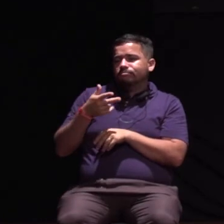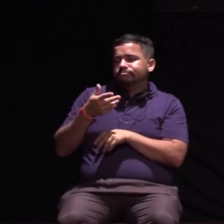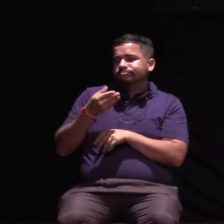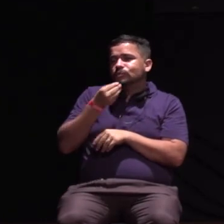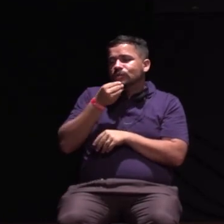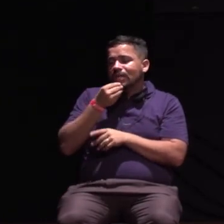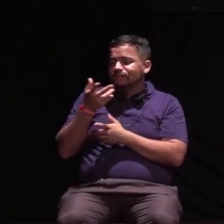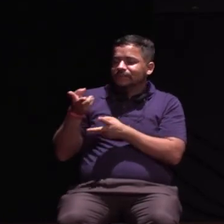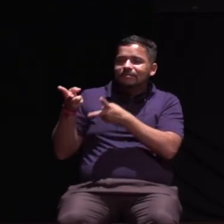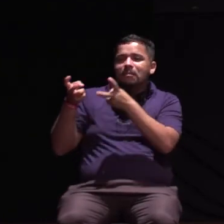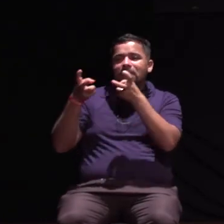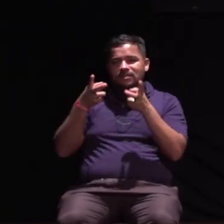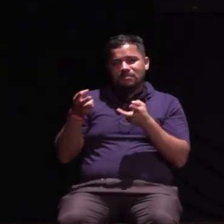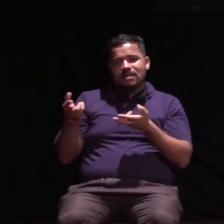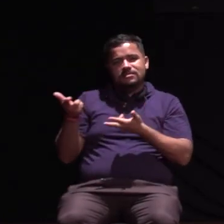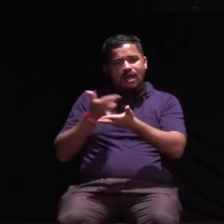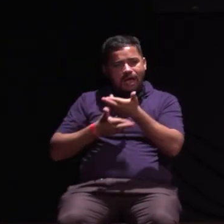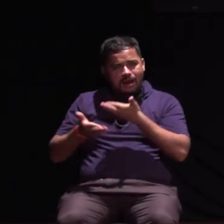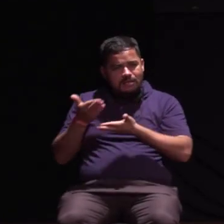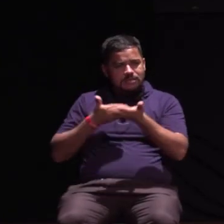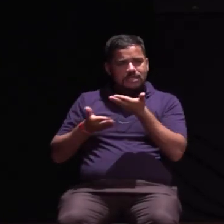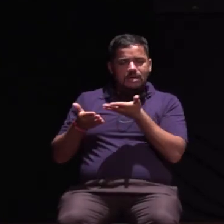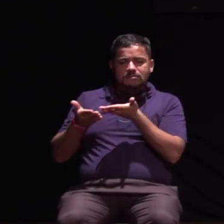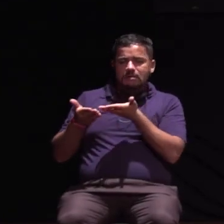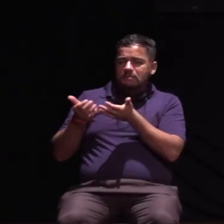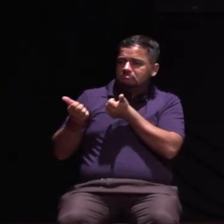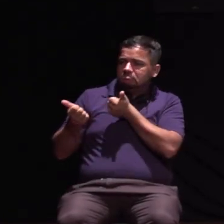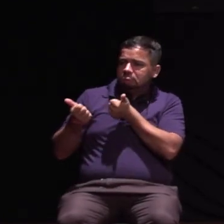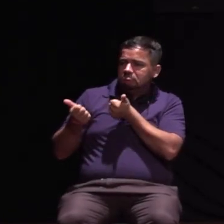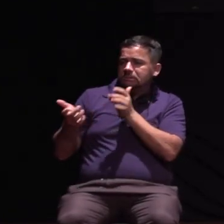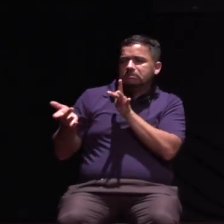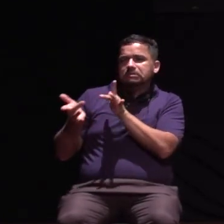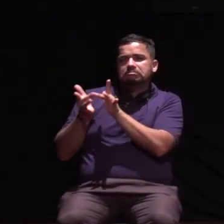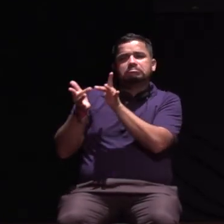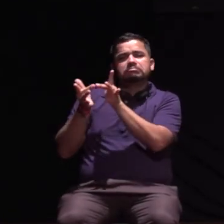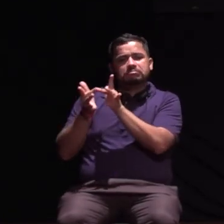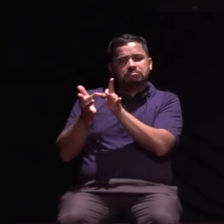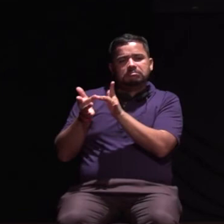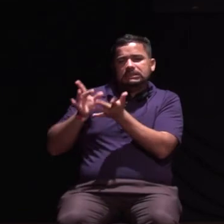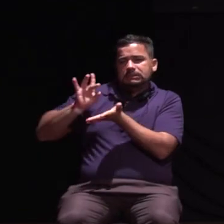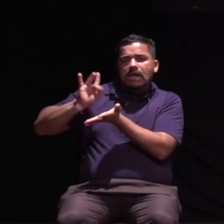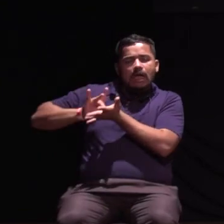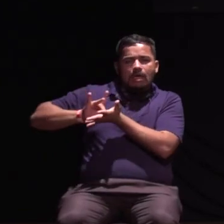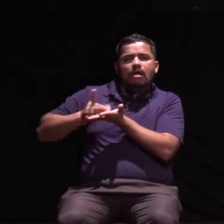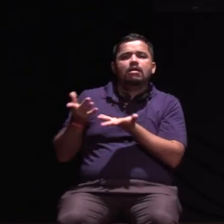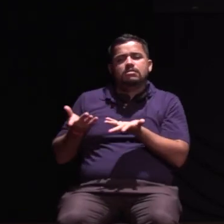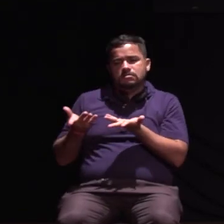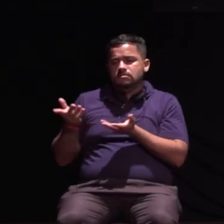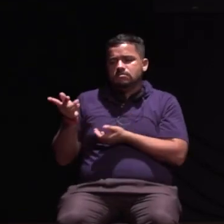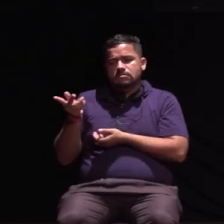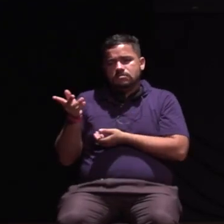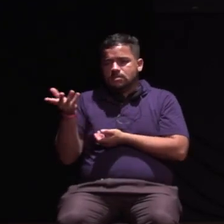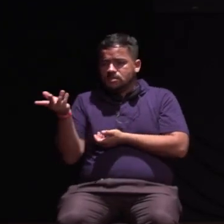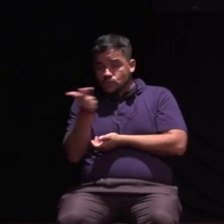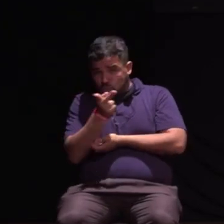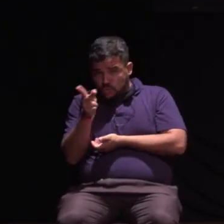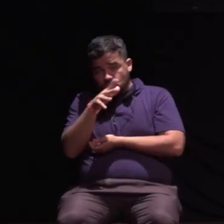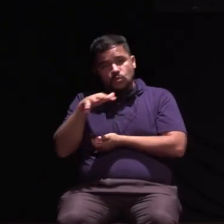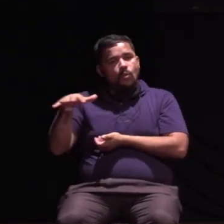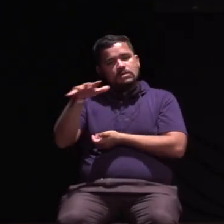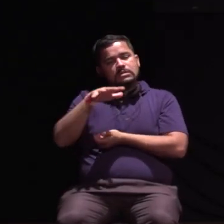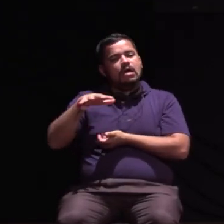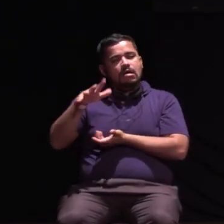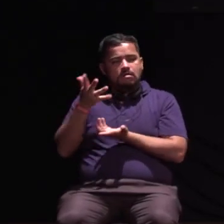perceber relações mais profundas, mais consistentes entre esses dois campos, para que não se